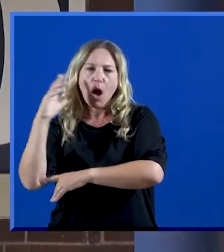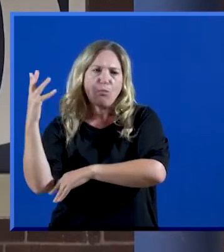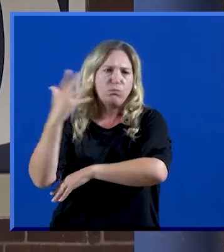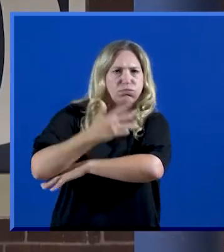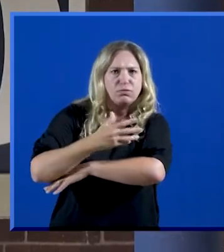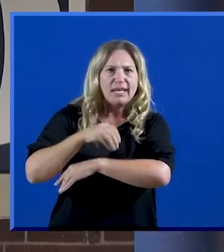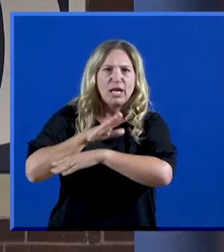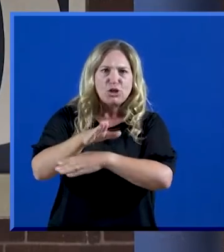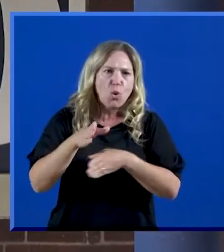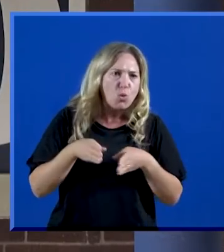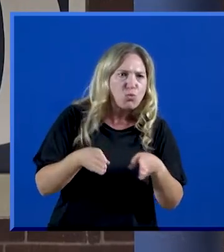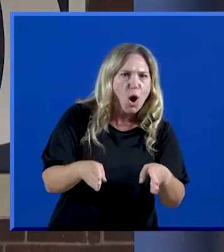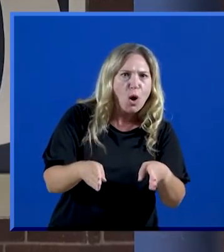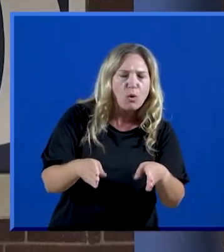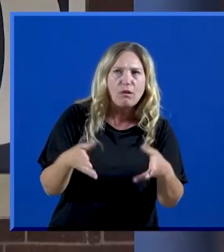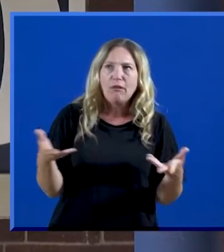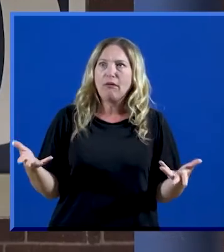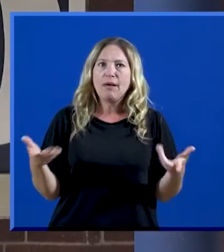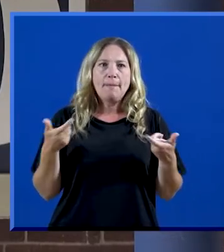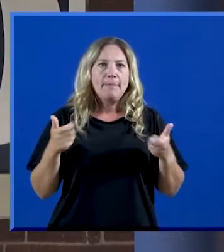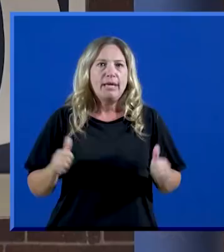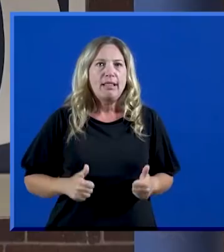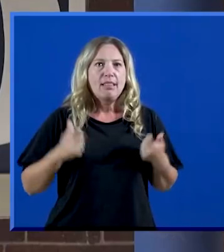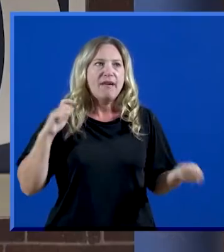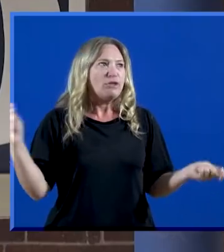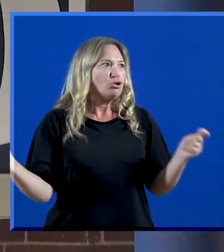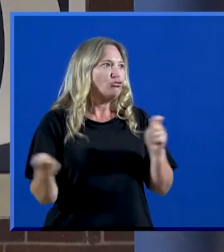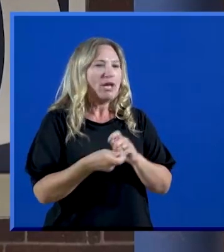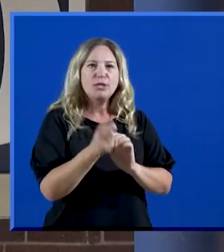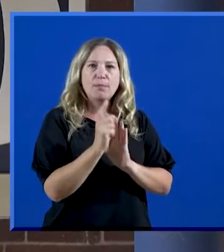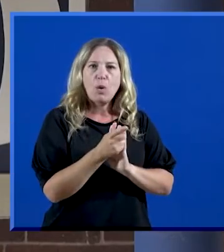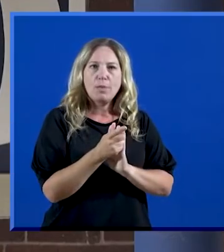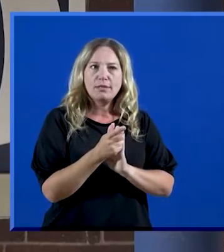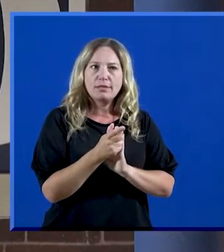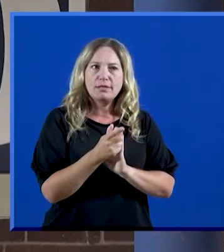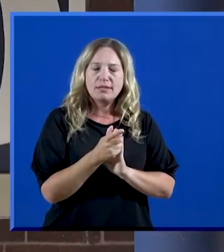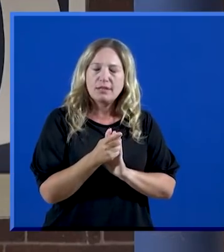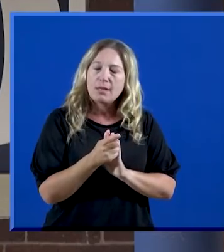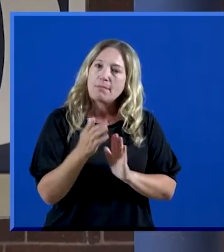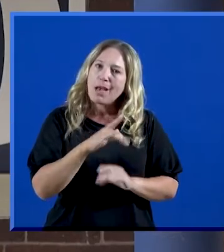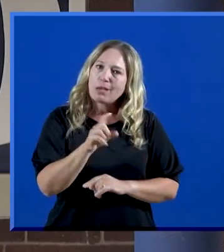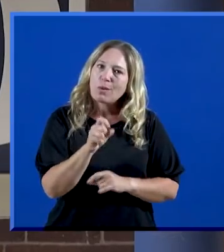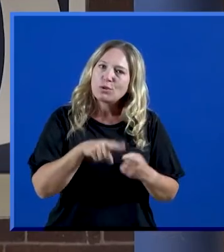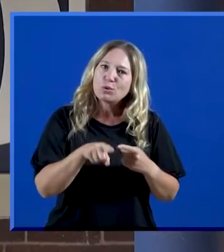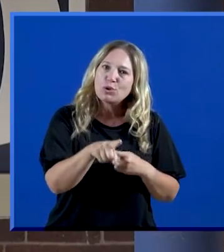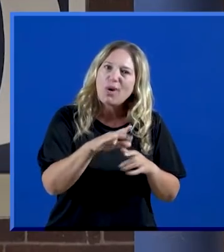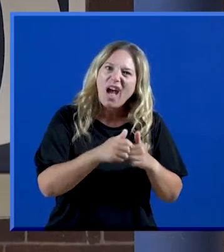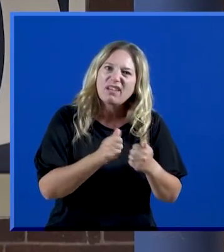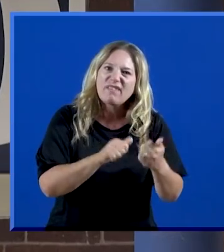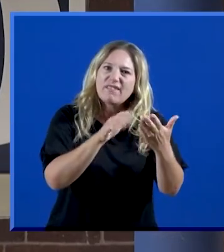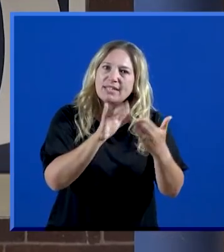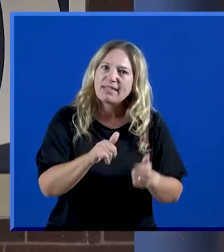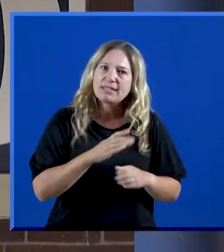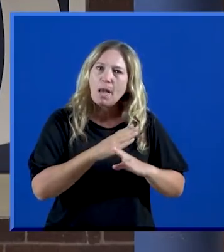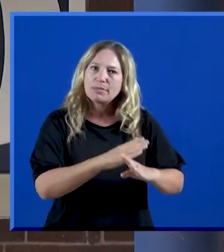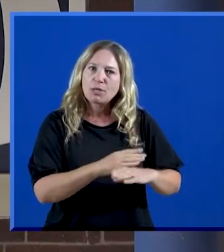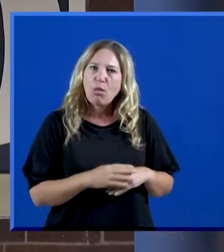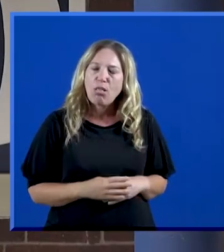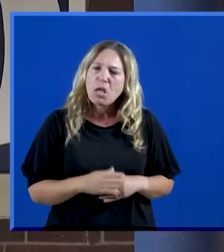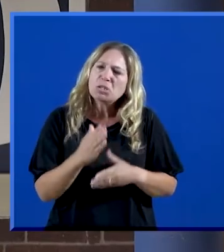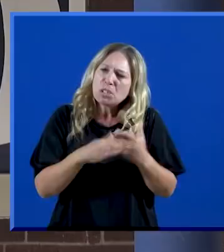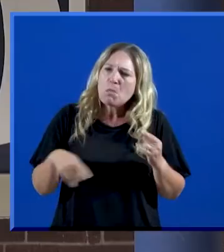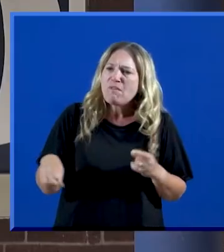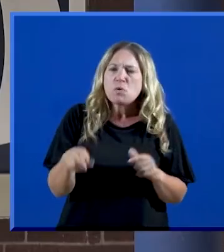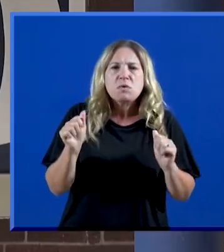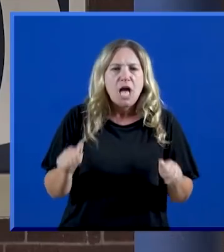Either way you look at it, this is a life-changing moment. So my question to you is, how are you going to face this obstacle? Some of you have been blessed